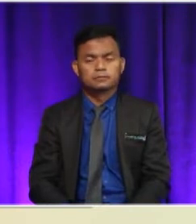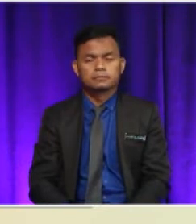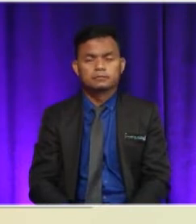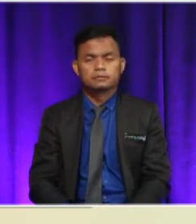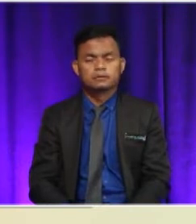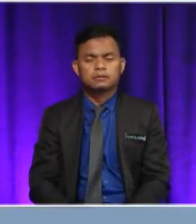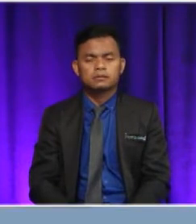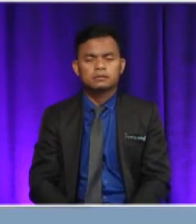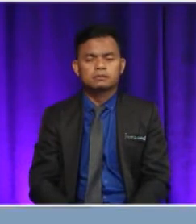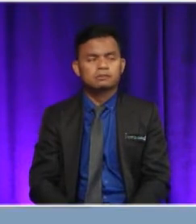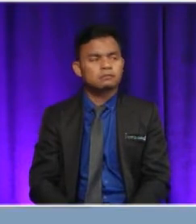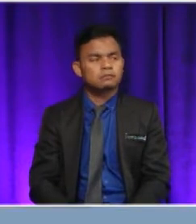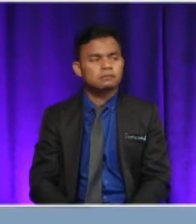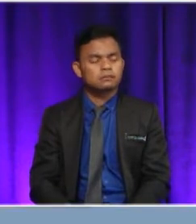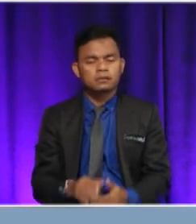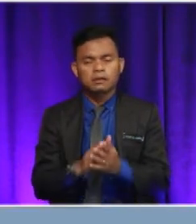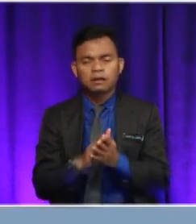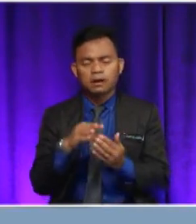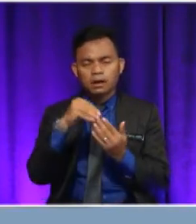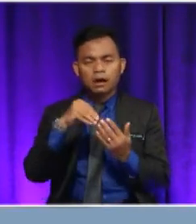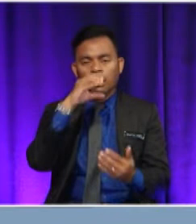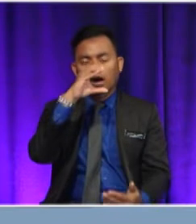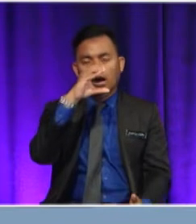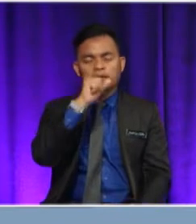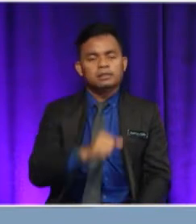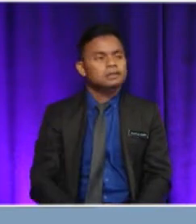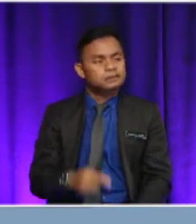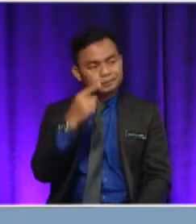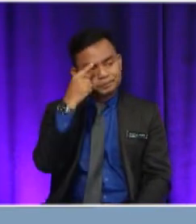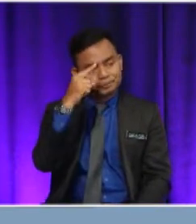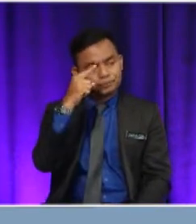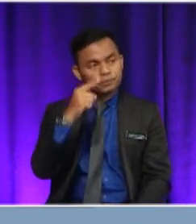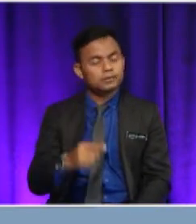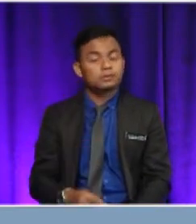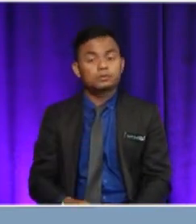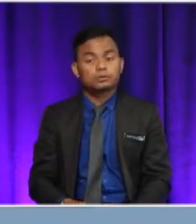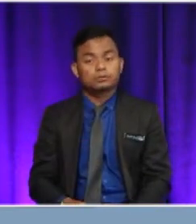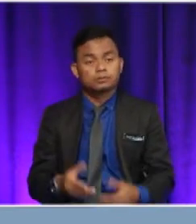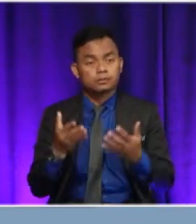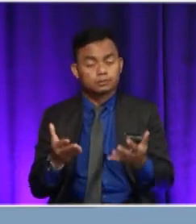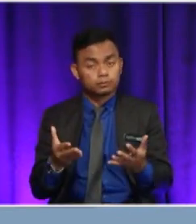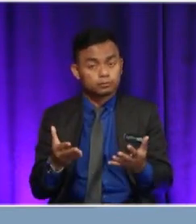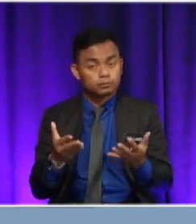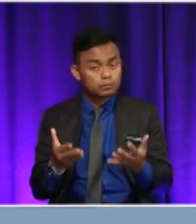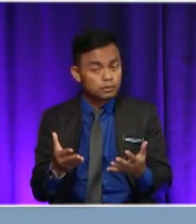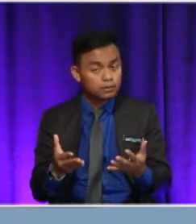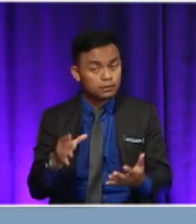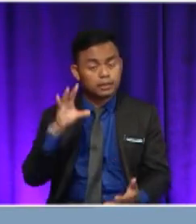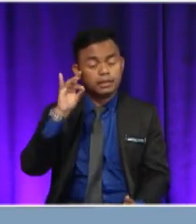So both selected C. The batteries he had to carry weighed 40 kgs. Are you